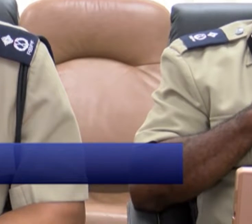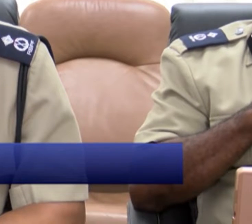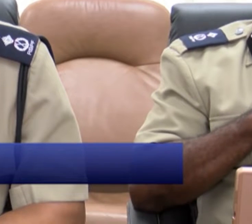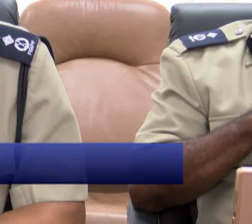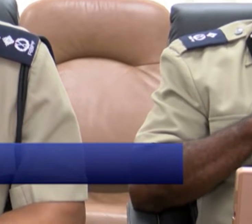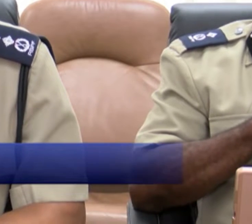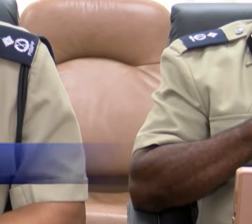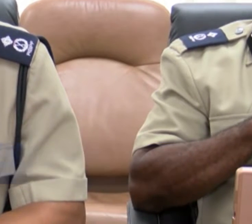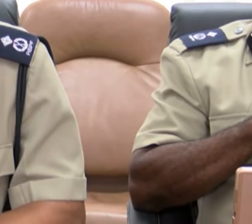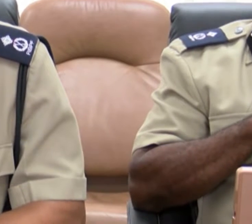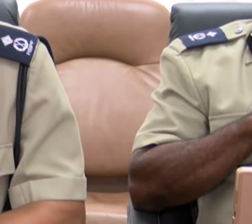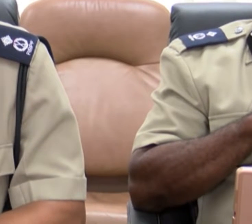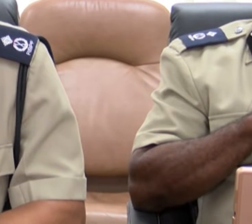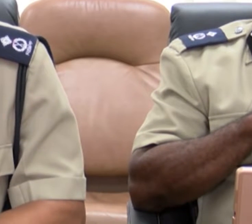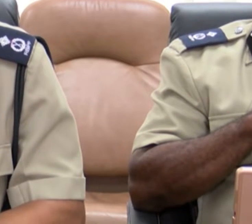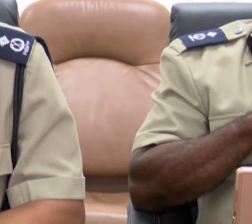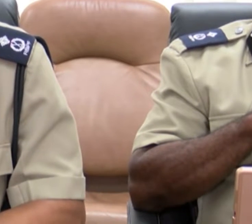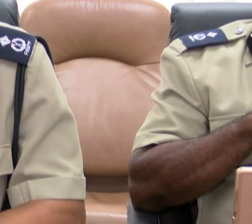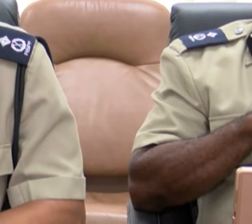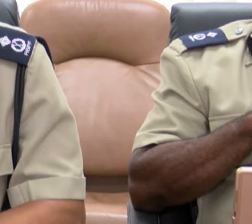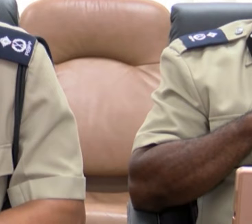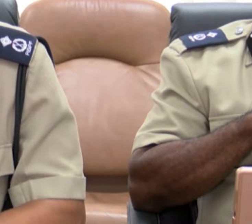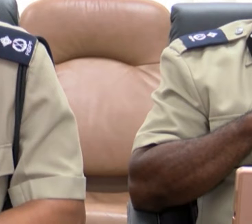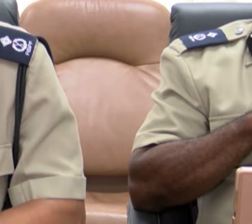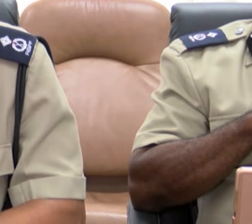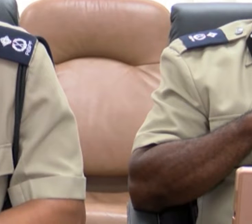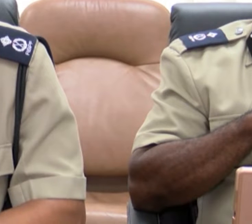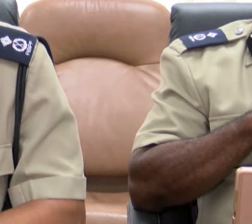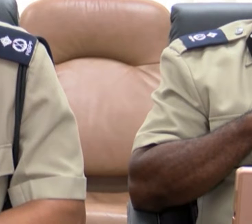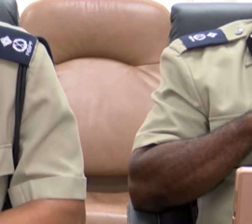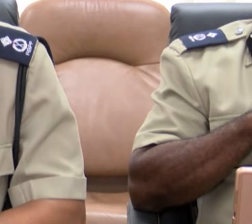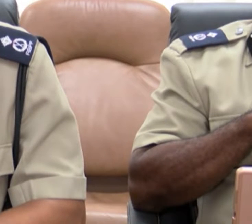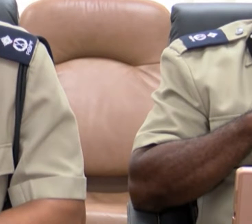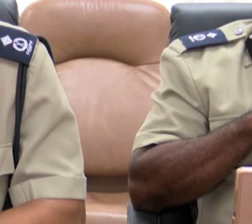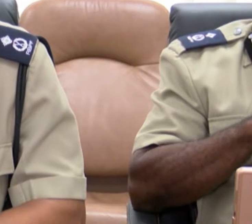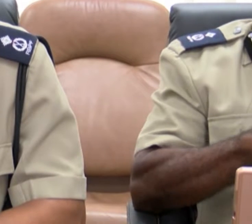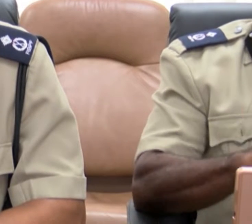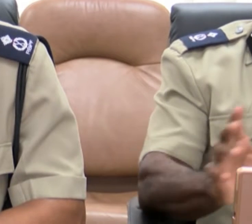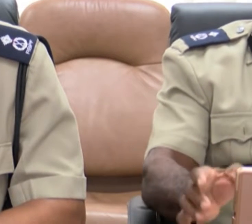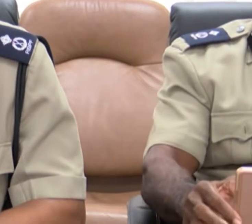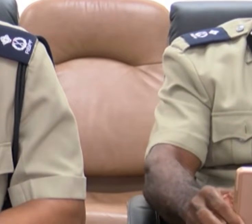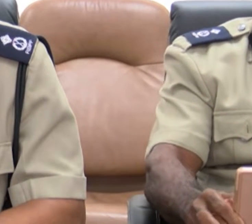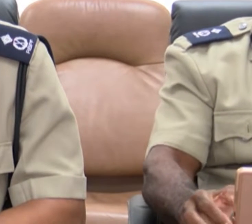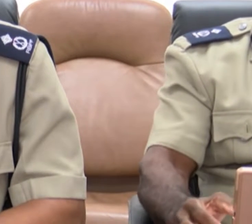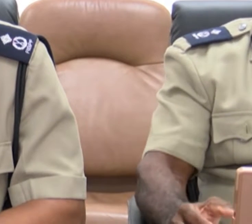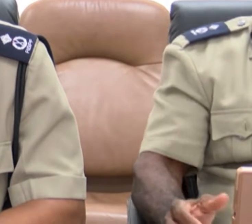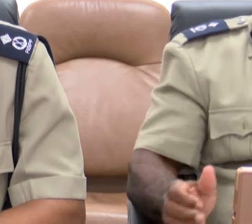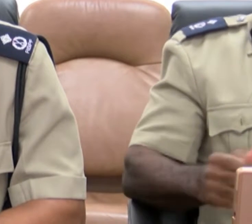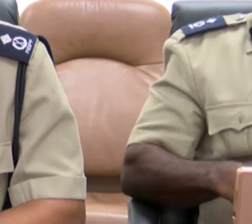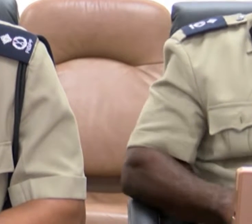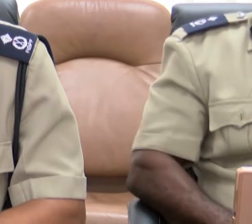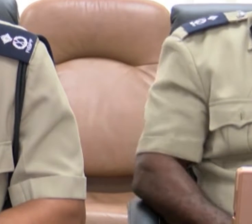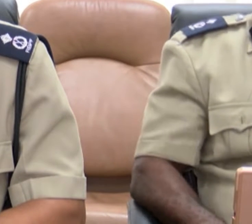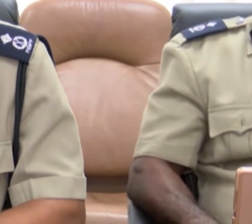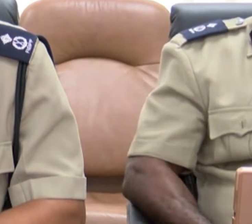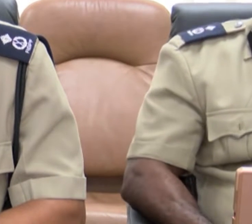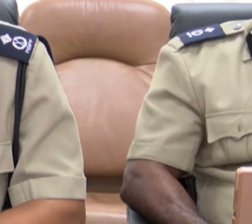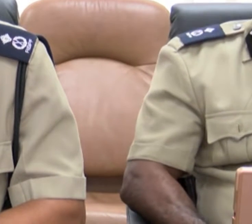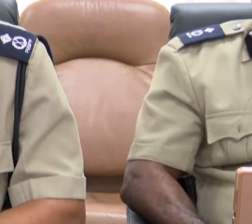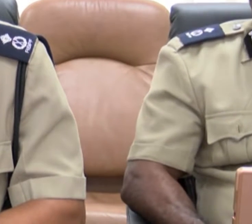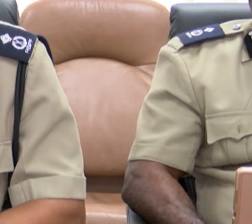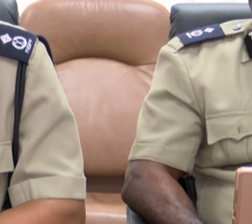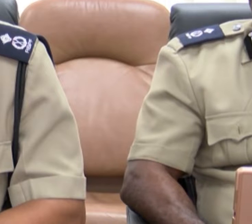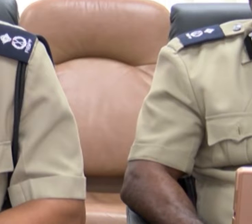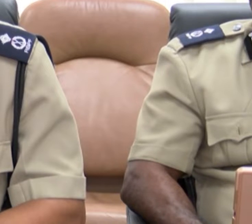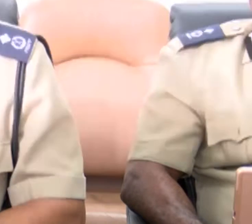Hence, we continue to build that relation with the critical border security partner